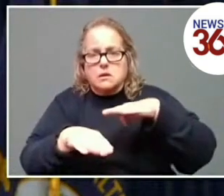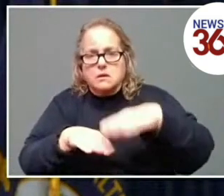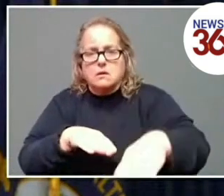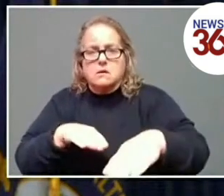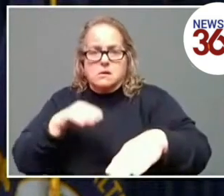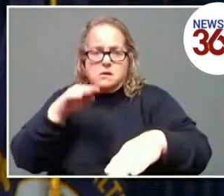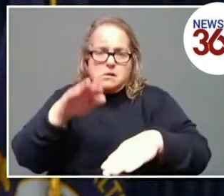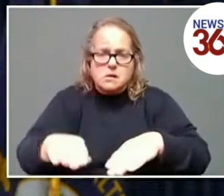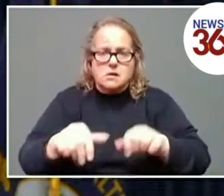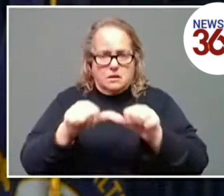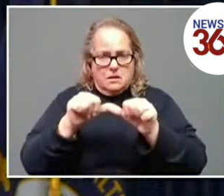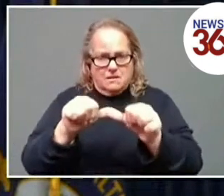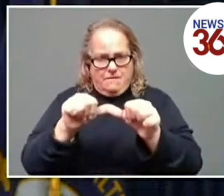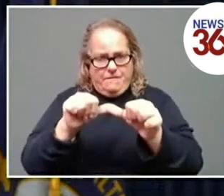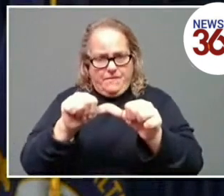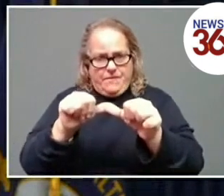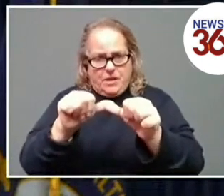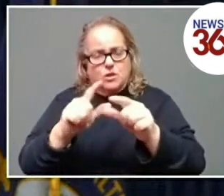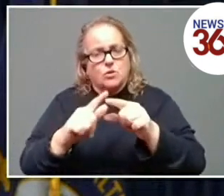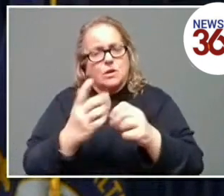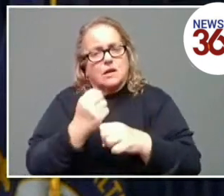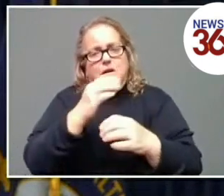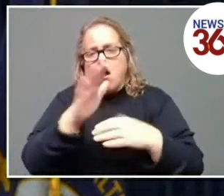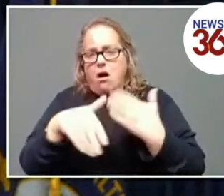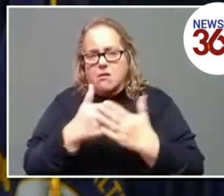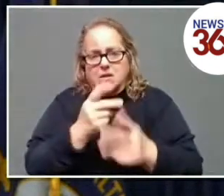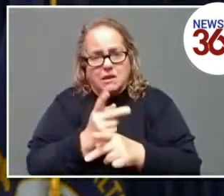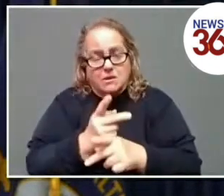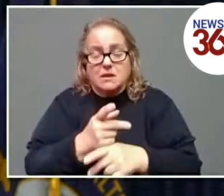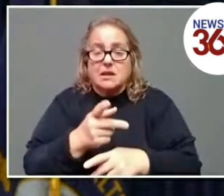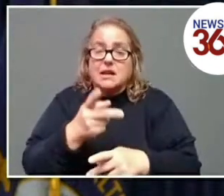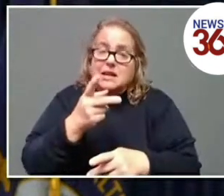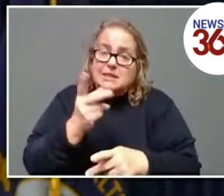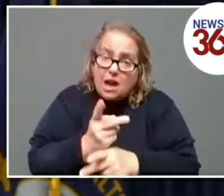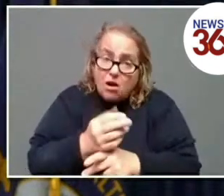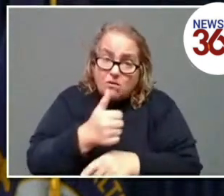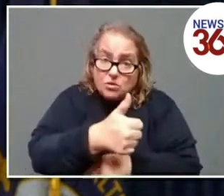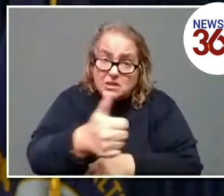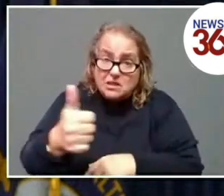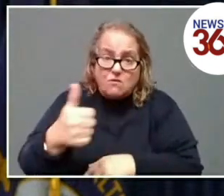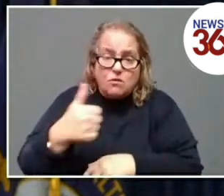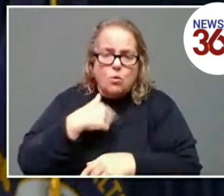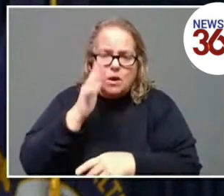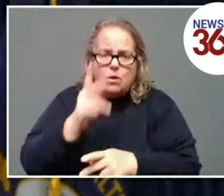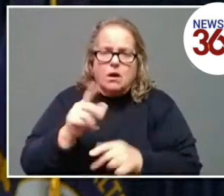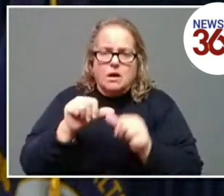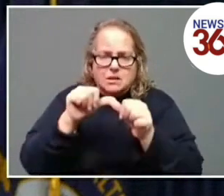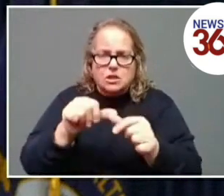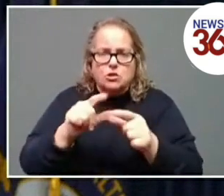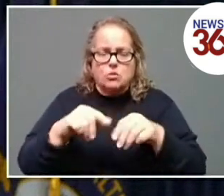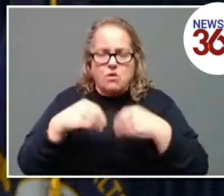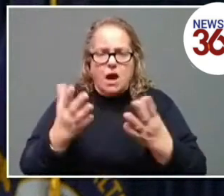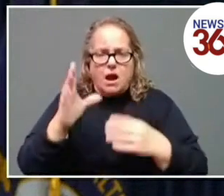Everybody out there, get the help you need. Take care of yourself, and we'll continue to provide updates to the people of